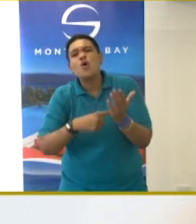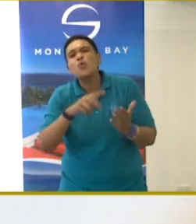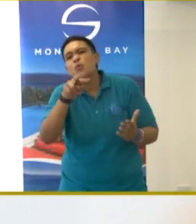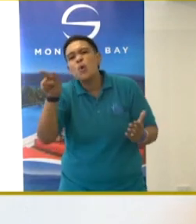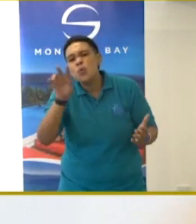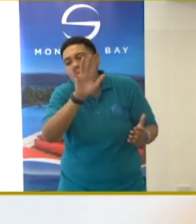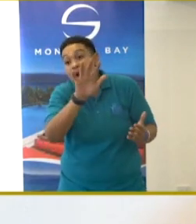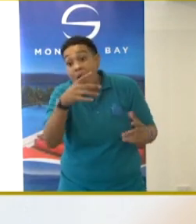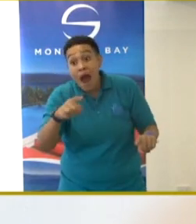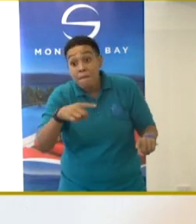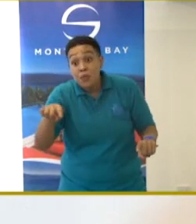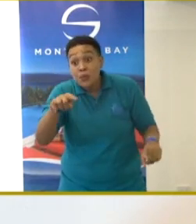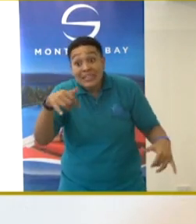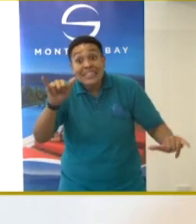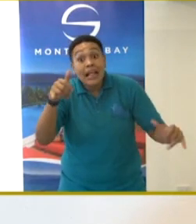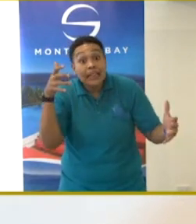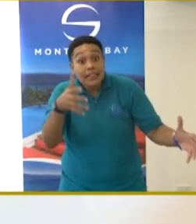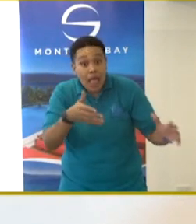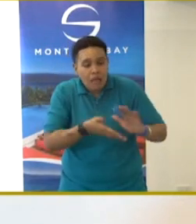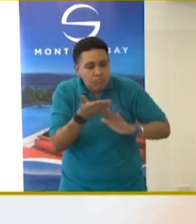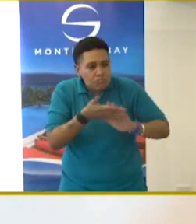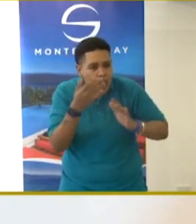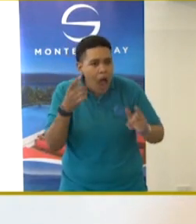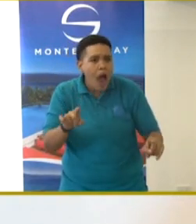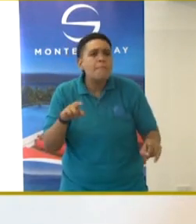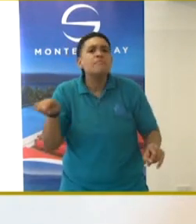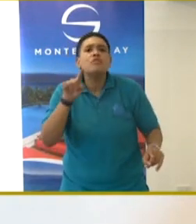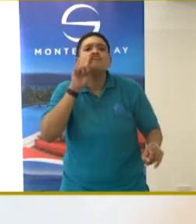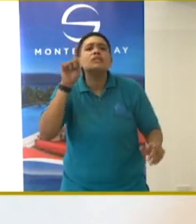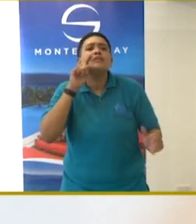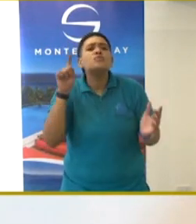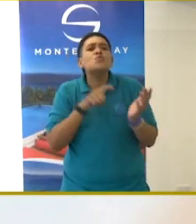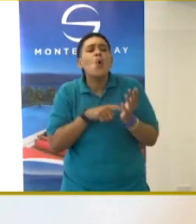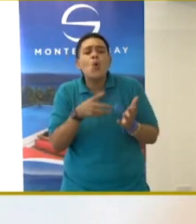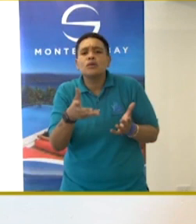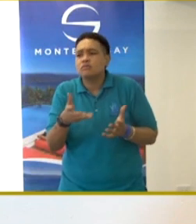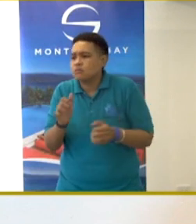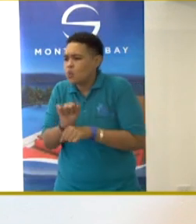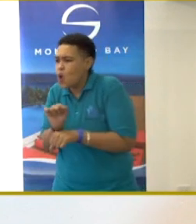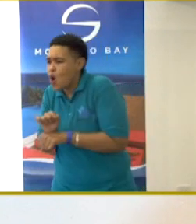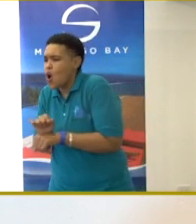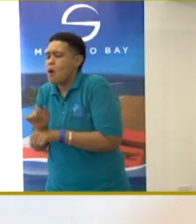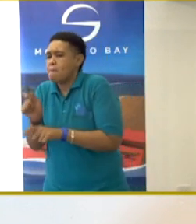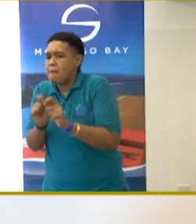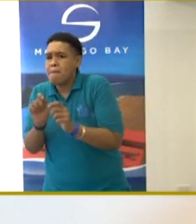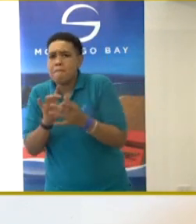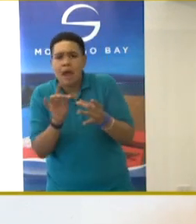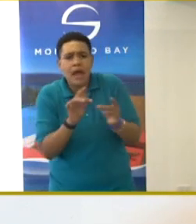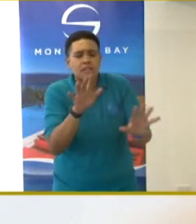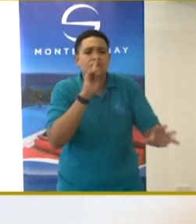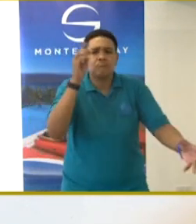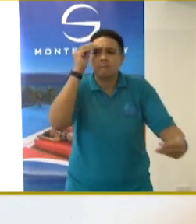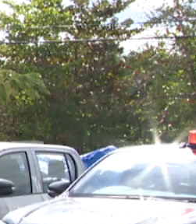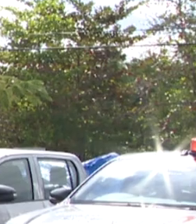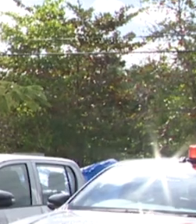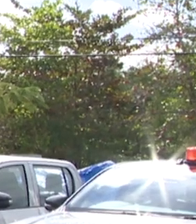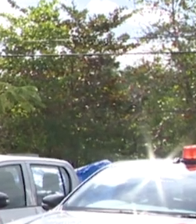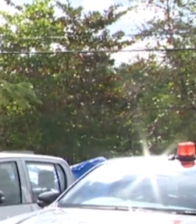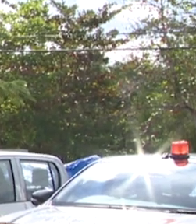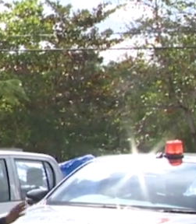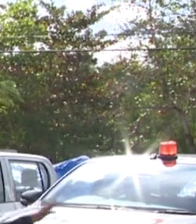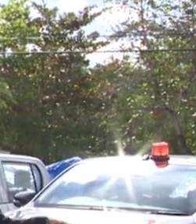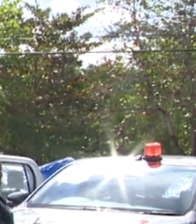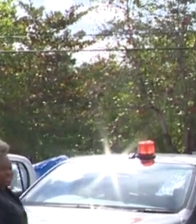1,022. Those are still in place, and they have been out in the field doing the work, bringing the messaging, giving out the brochures. We